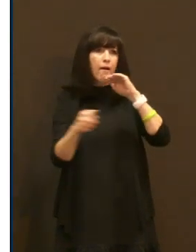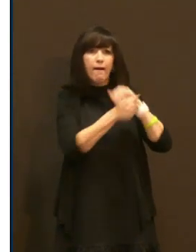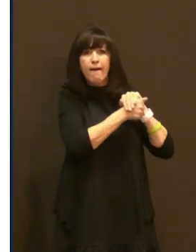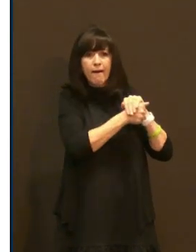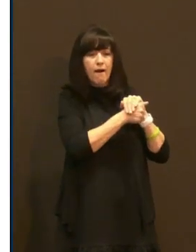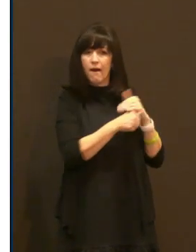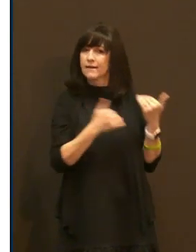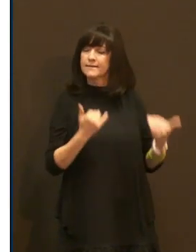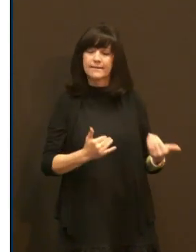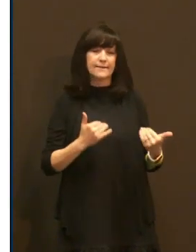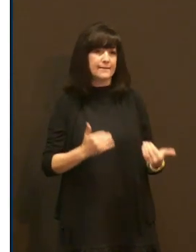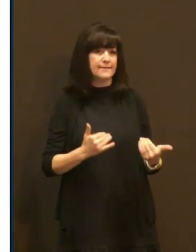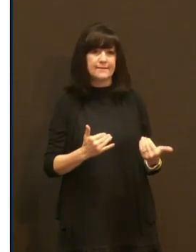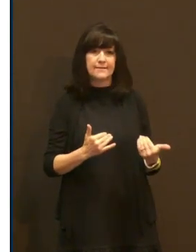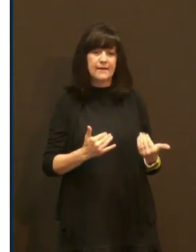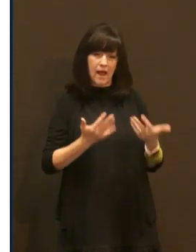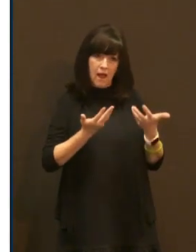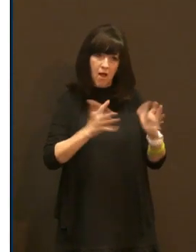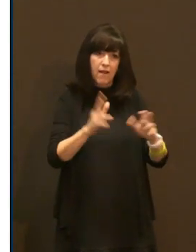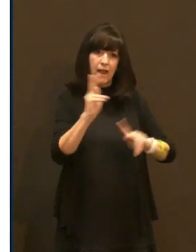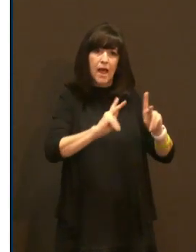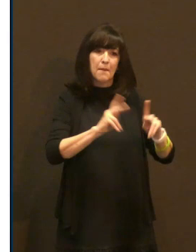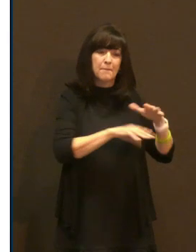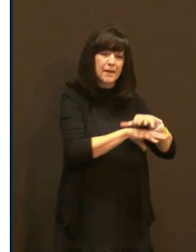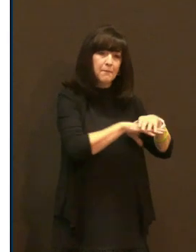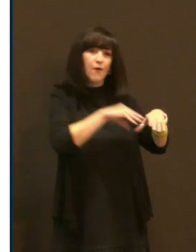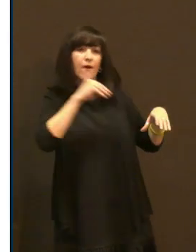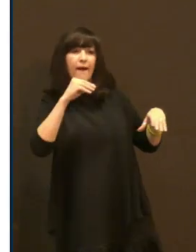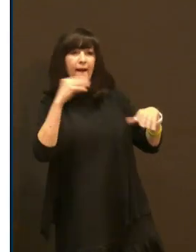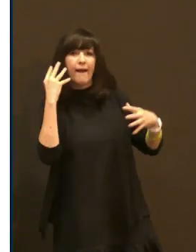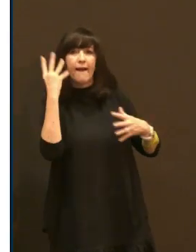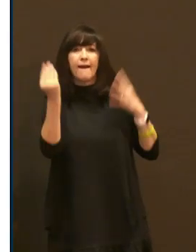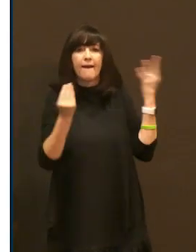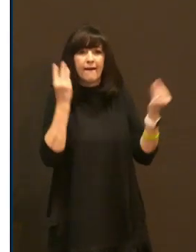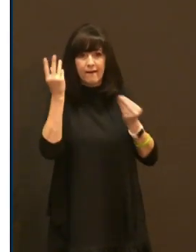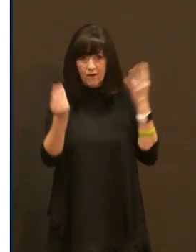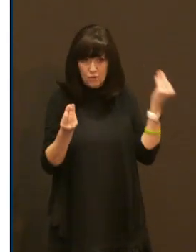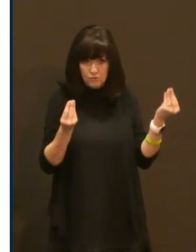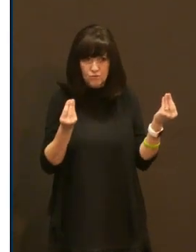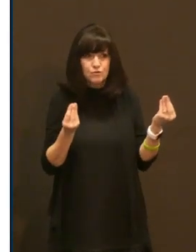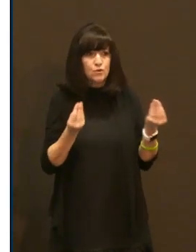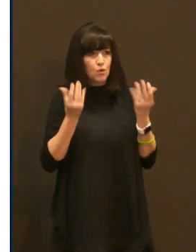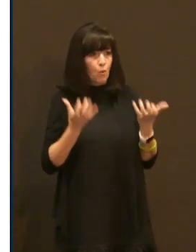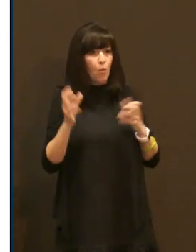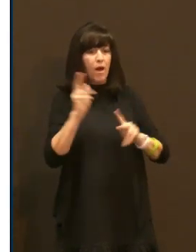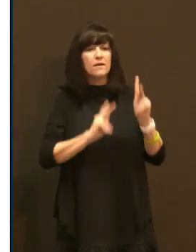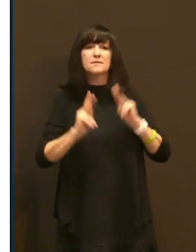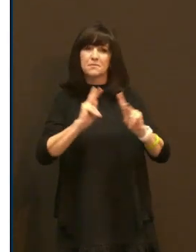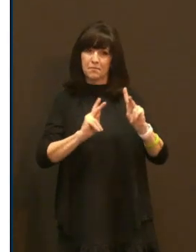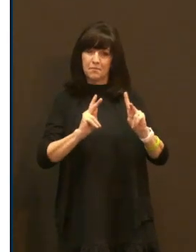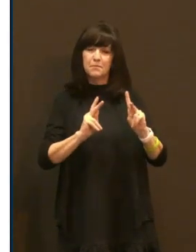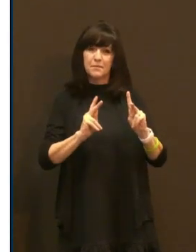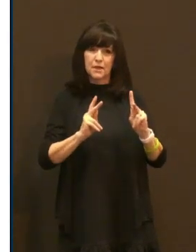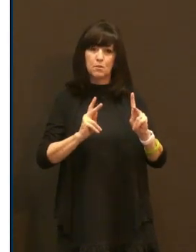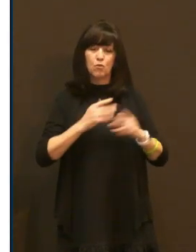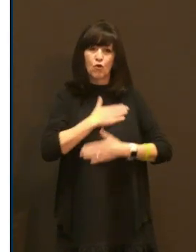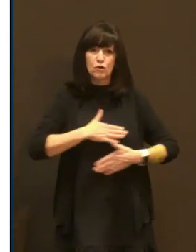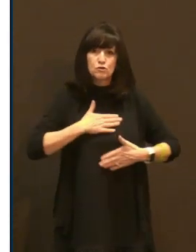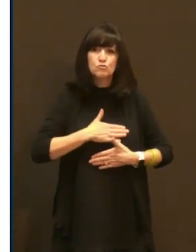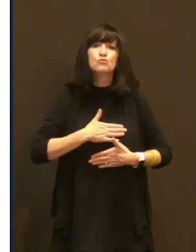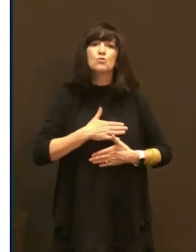reopen those business sectors in a way that's safe, that keeps people separate, and